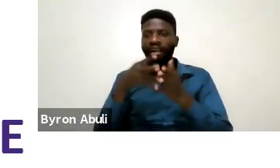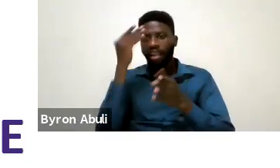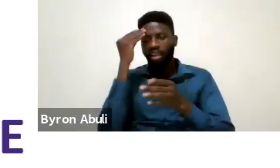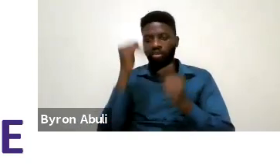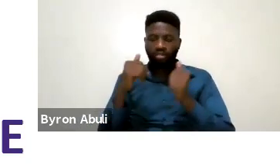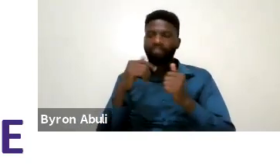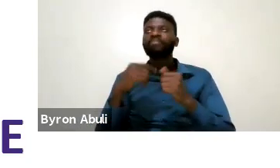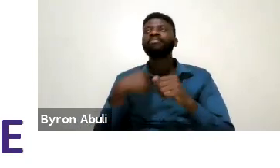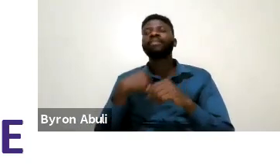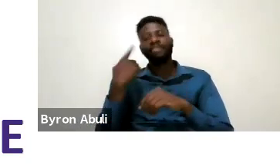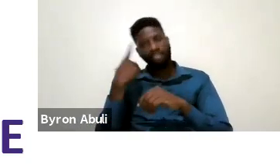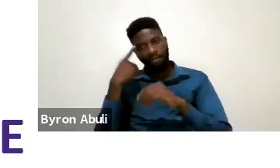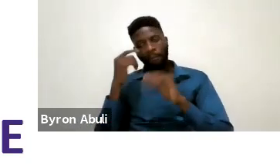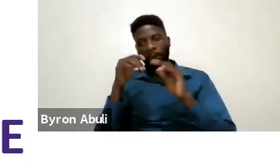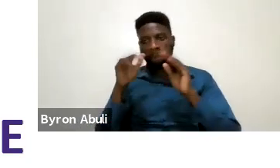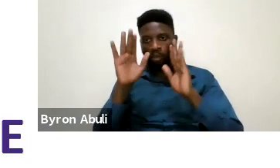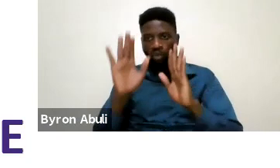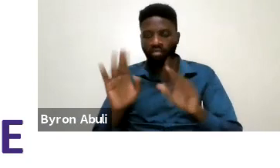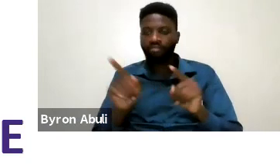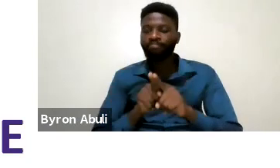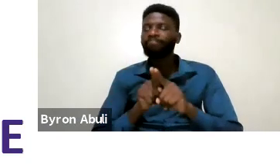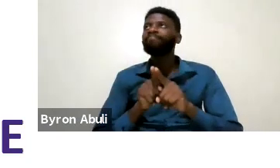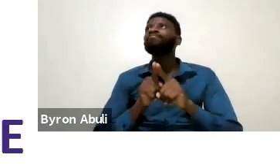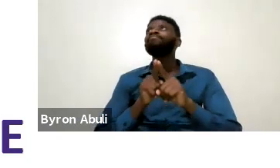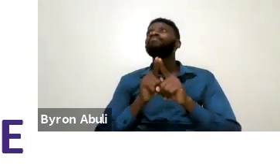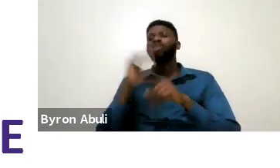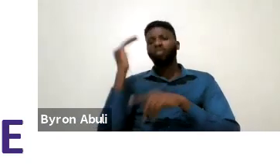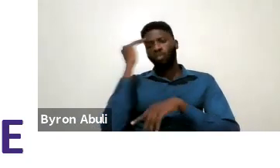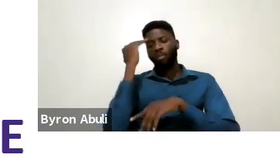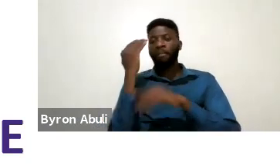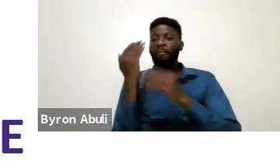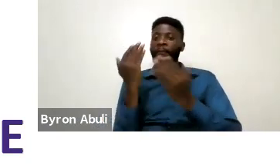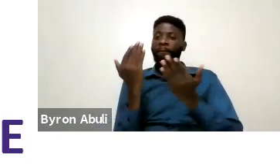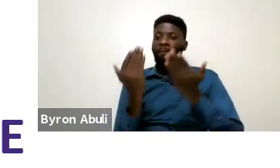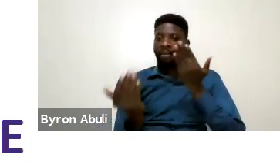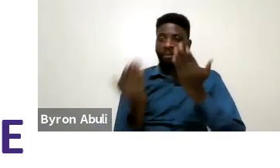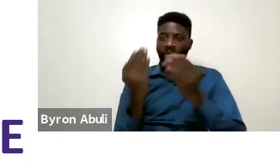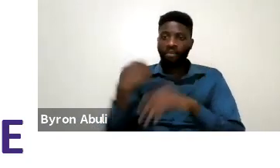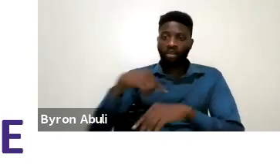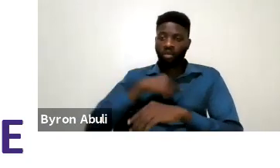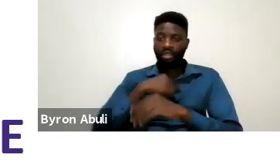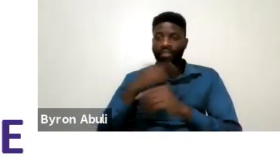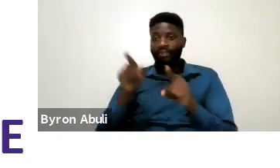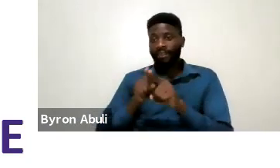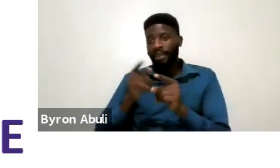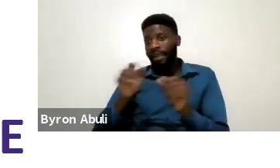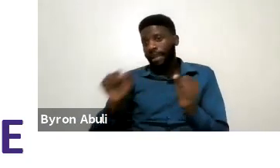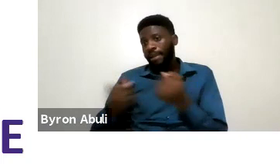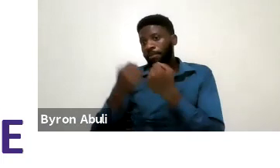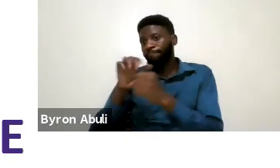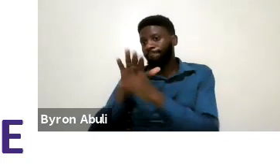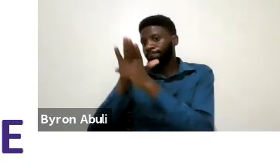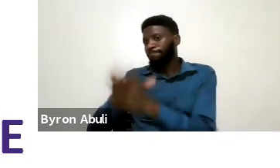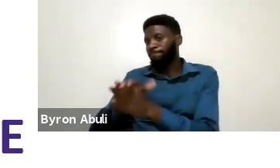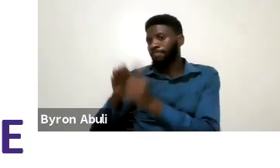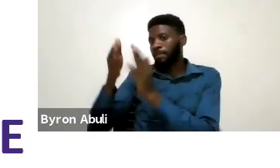to continue to recognize, because so you could be like, here we could be prejudiced against, something, and we are